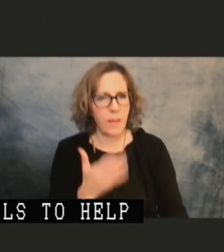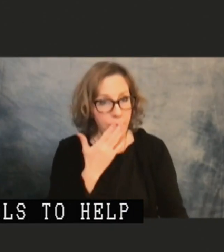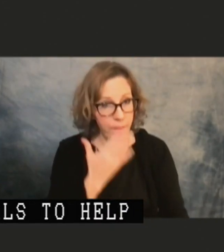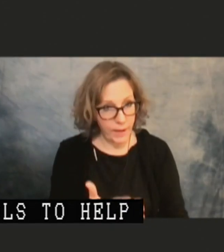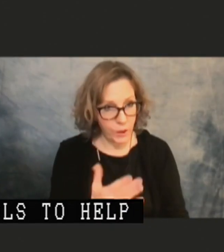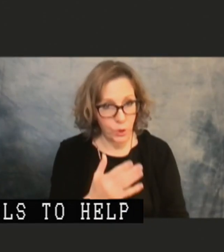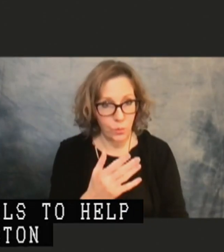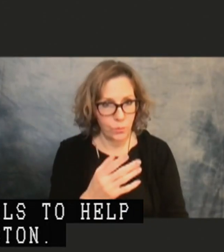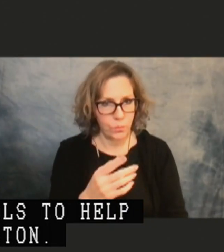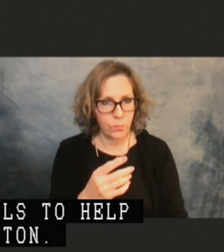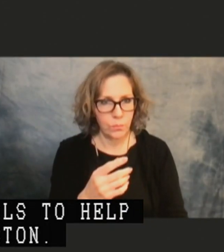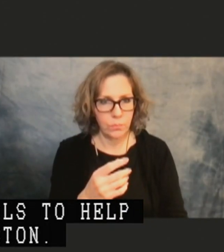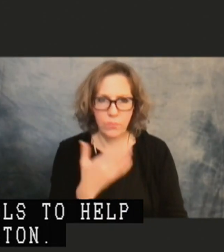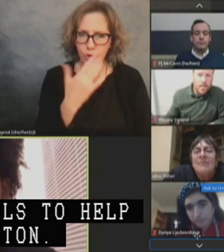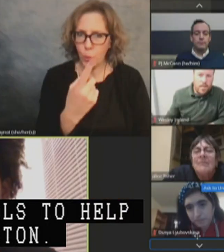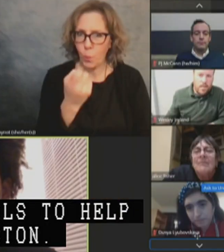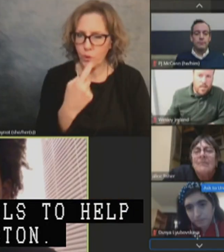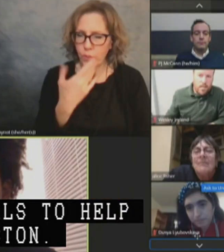this question.